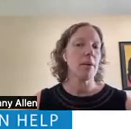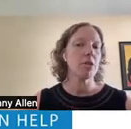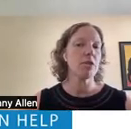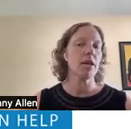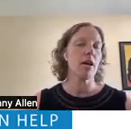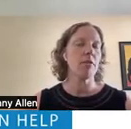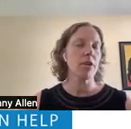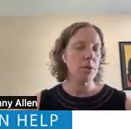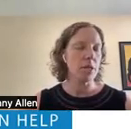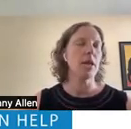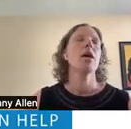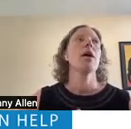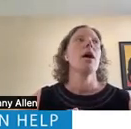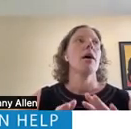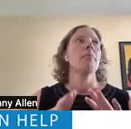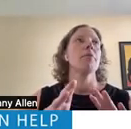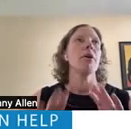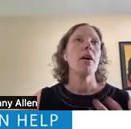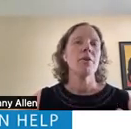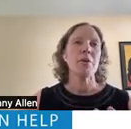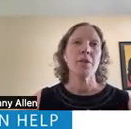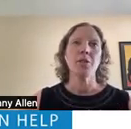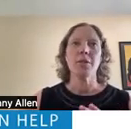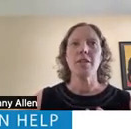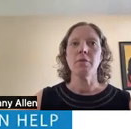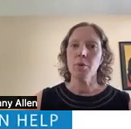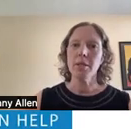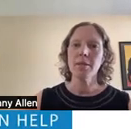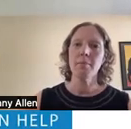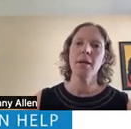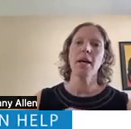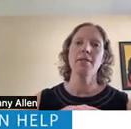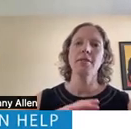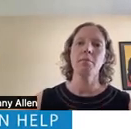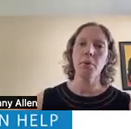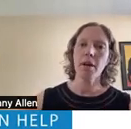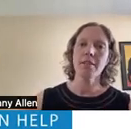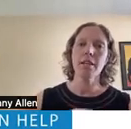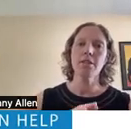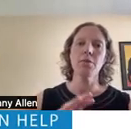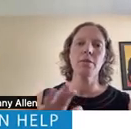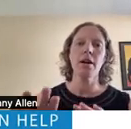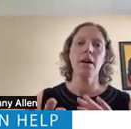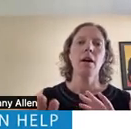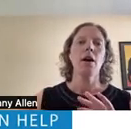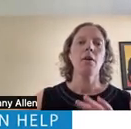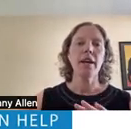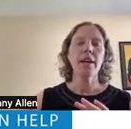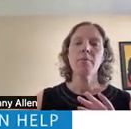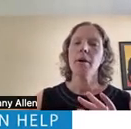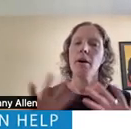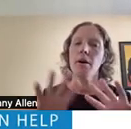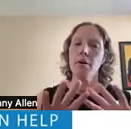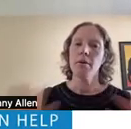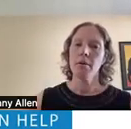changing the chemistry of the ocean. They're often referred to as the evil twins because they're both causing issues that are